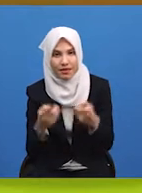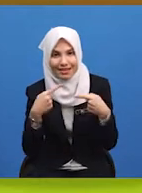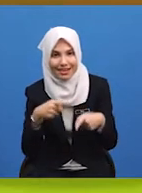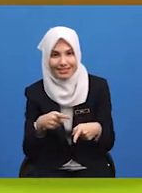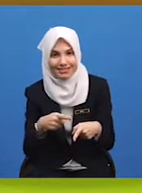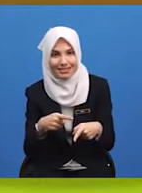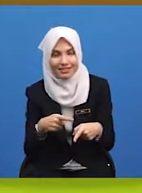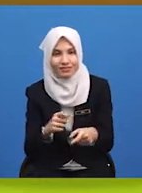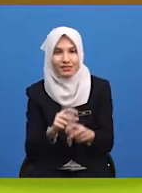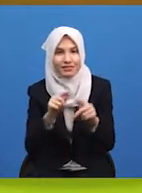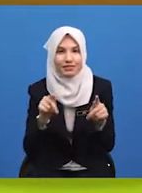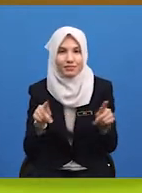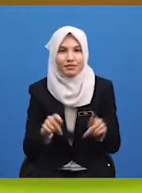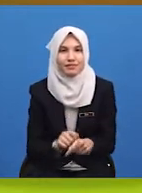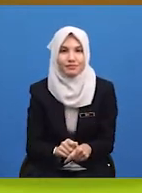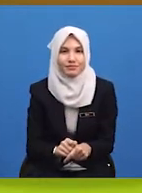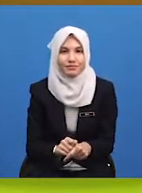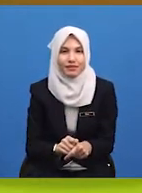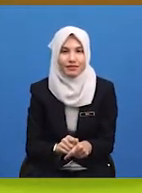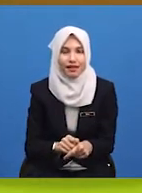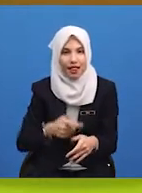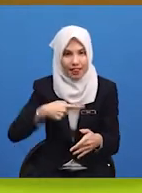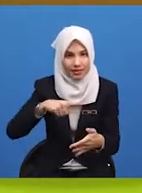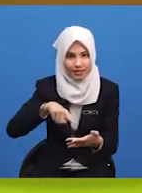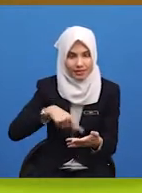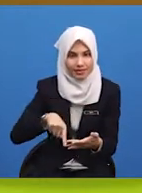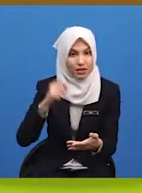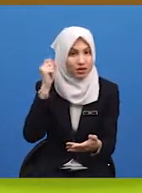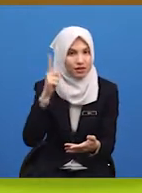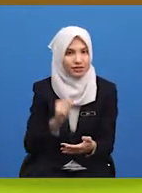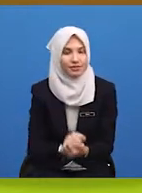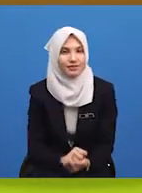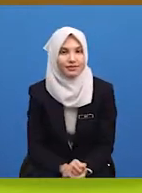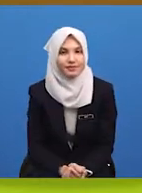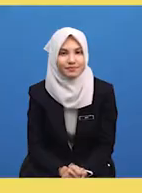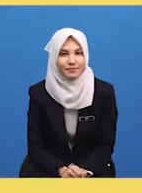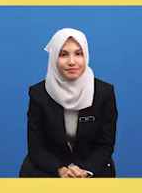the answers for the statement? Let's check your understanding.